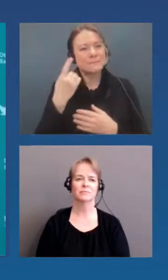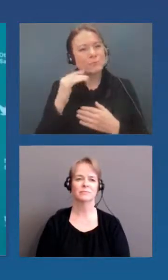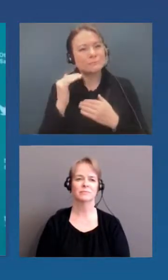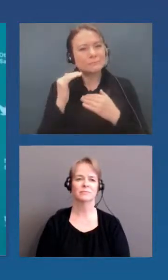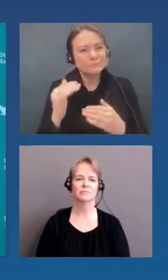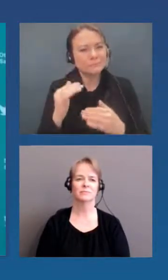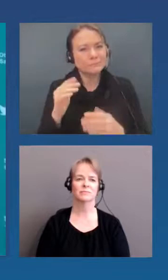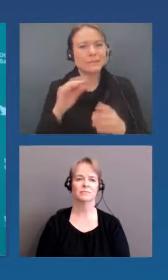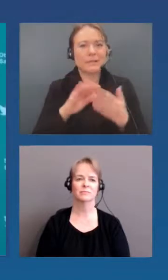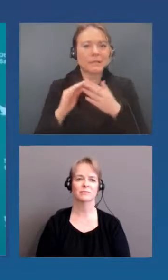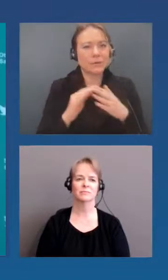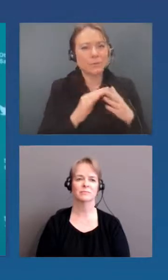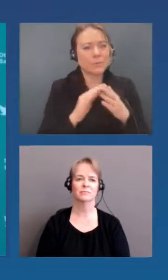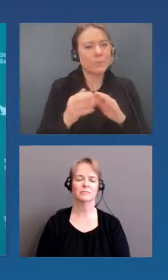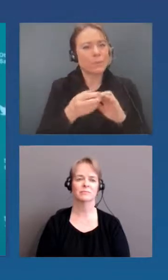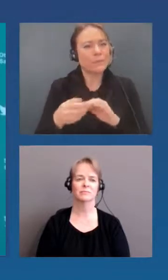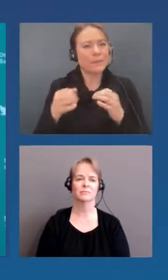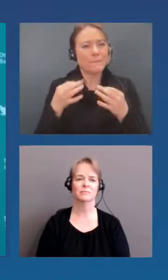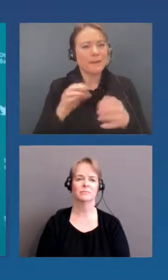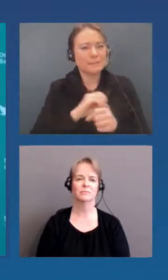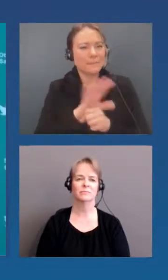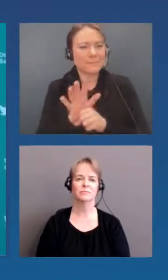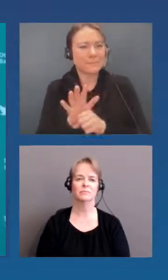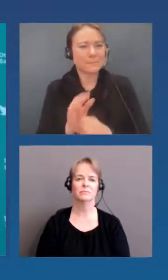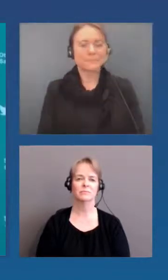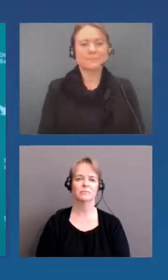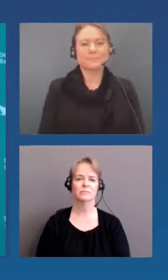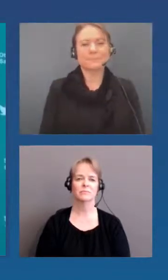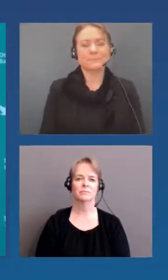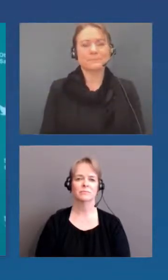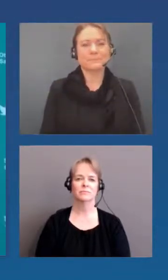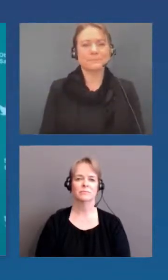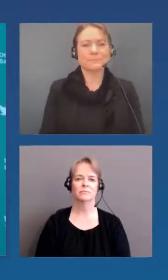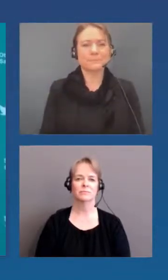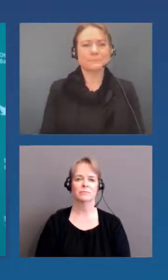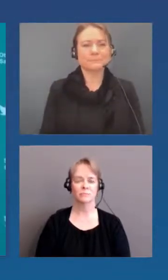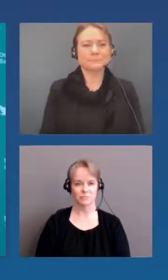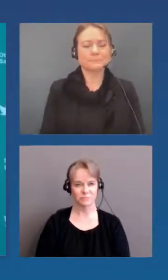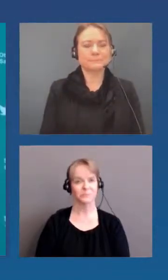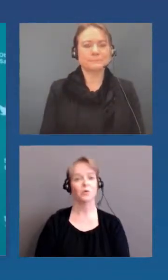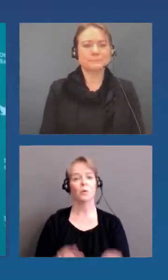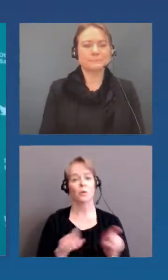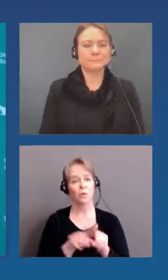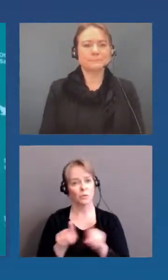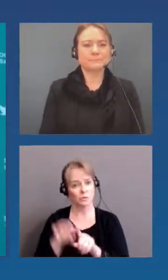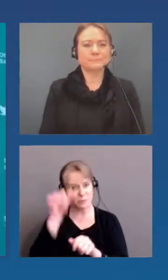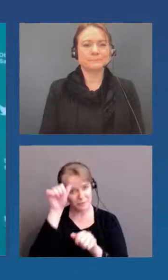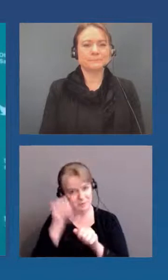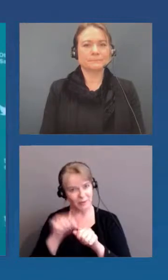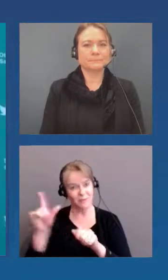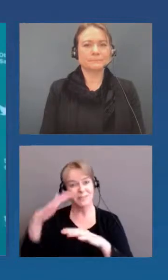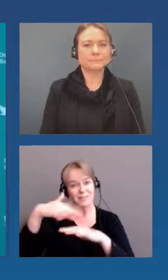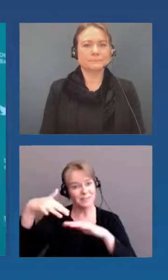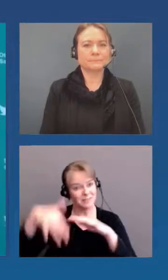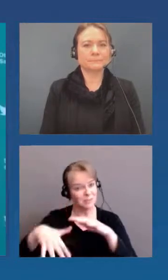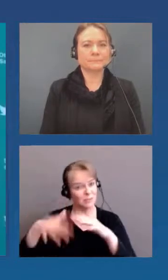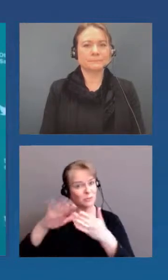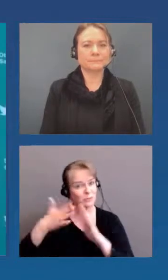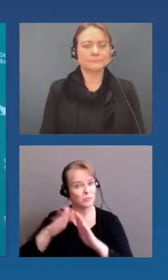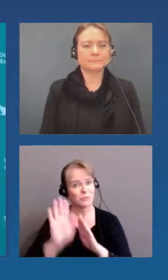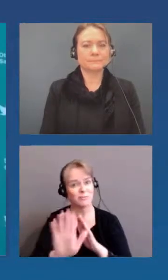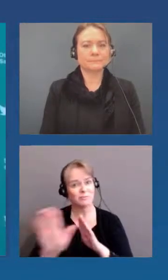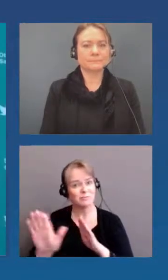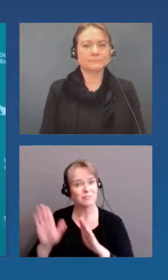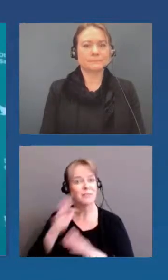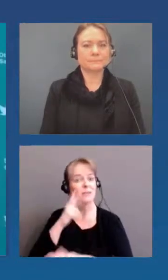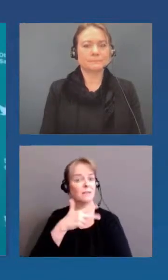notre communauté pendant cette pandémie. I'll also provide a quick reminder to Indigenous community members that vaccinations